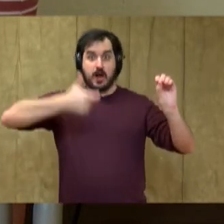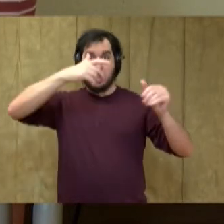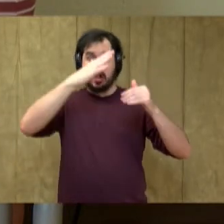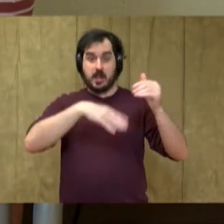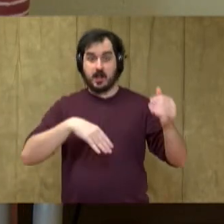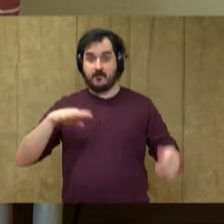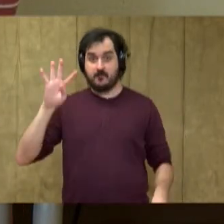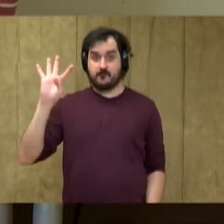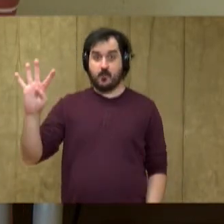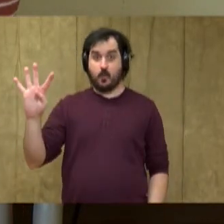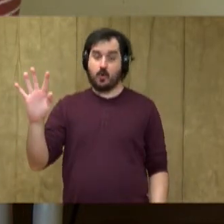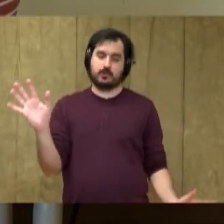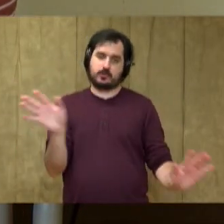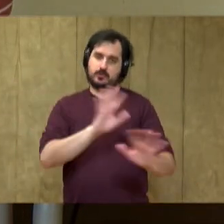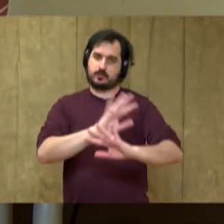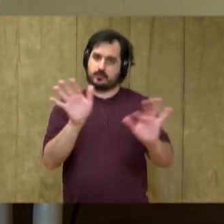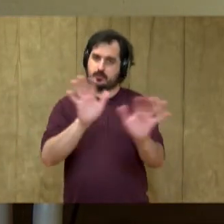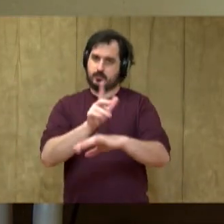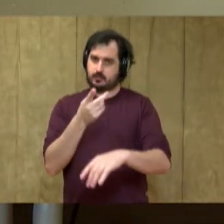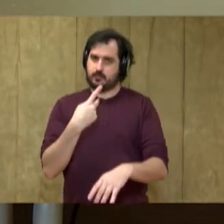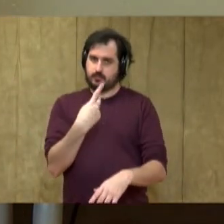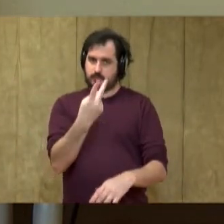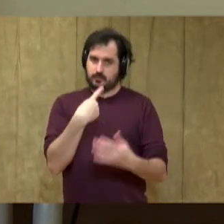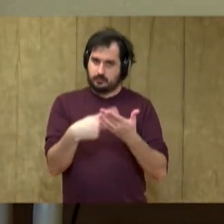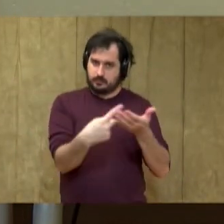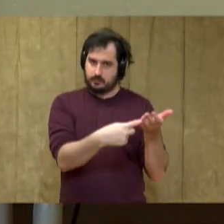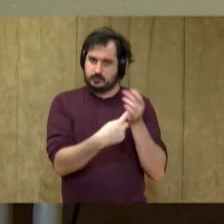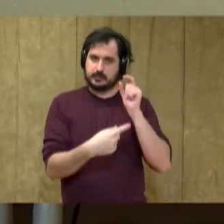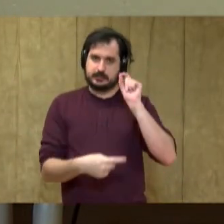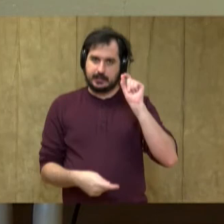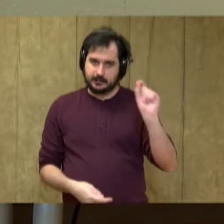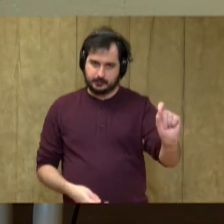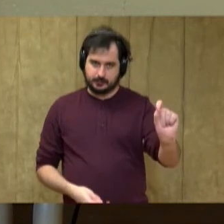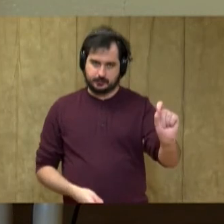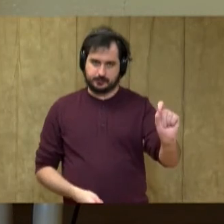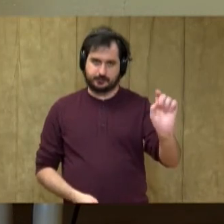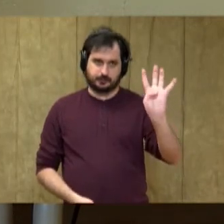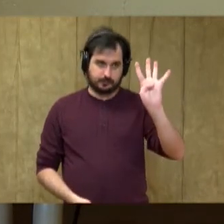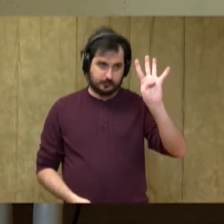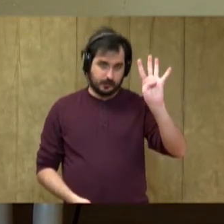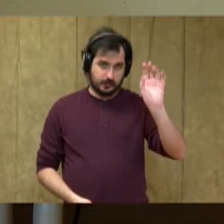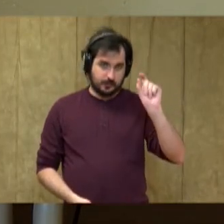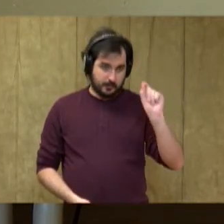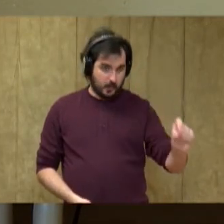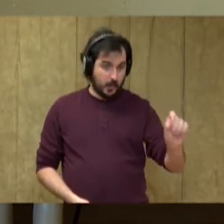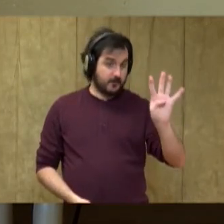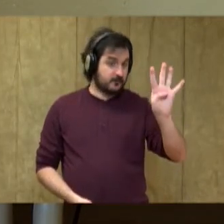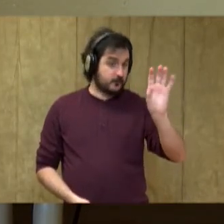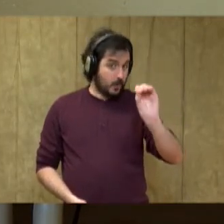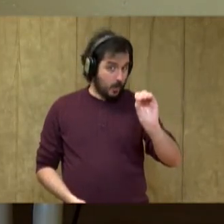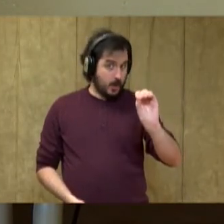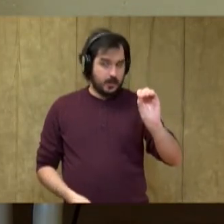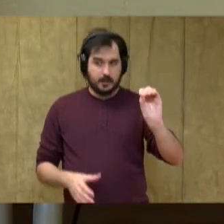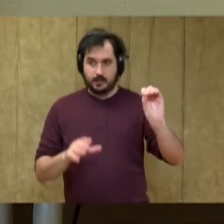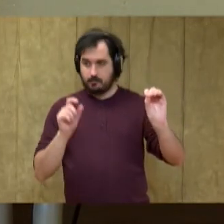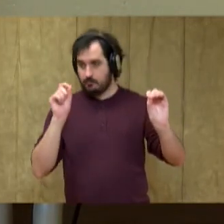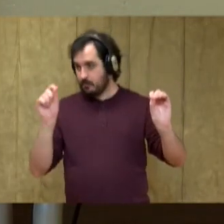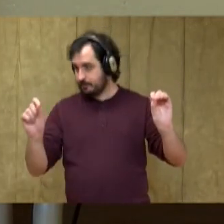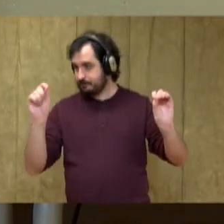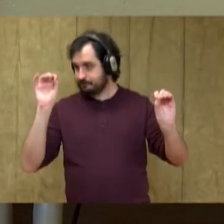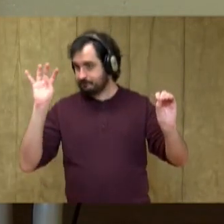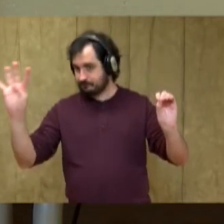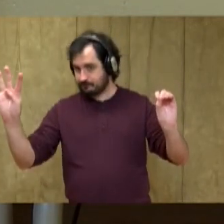we're talking about decimals. All right, 40 hundredths and 4/10. If I